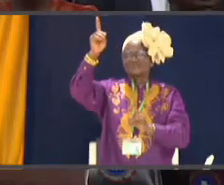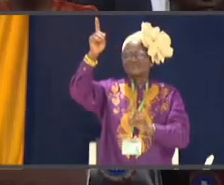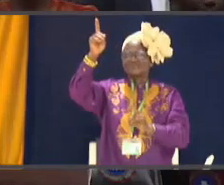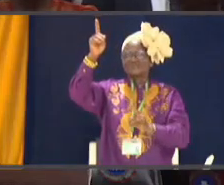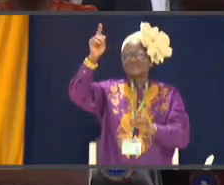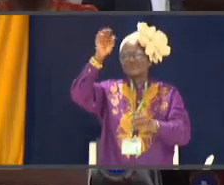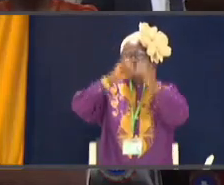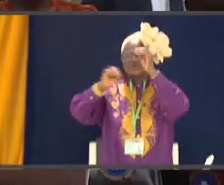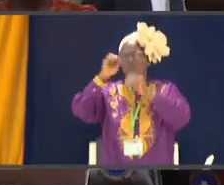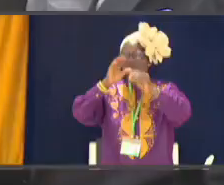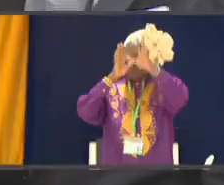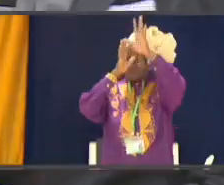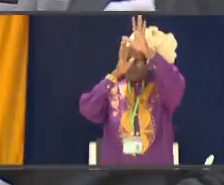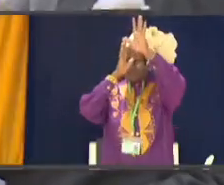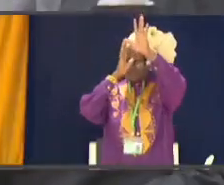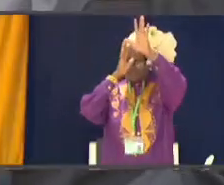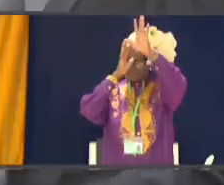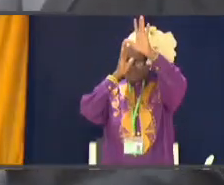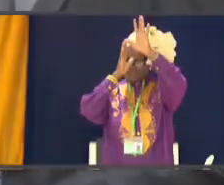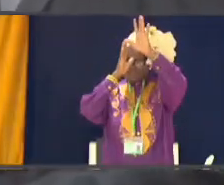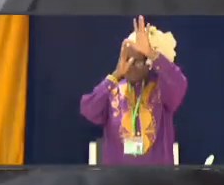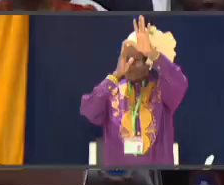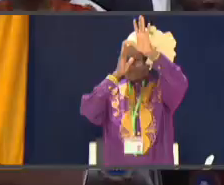Oh, Father,